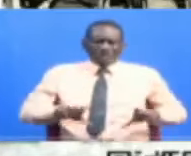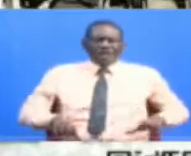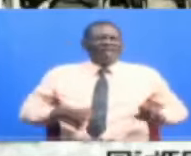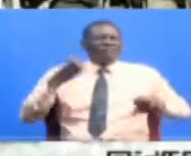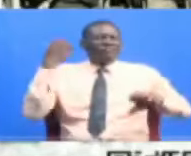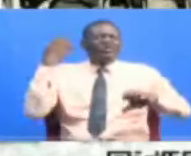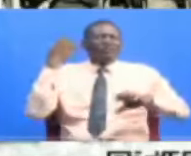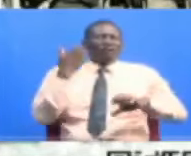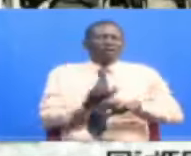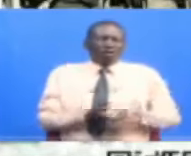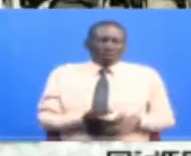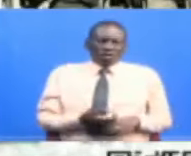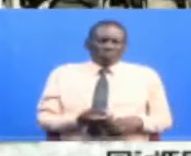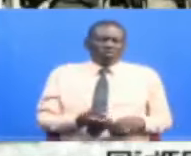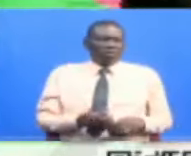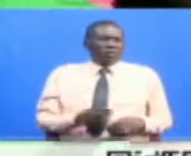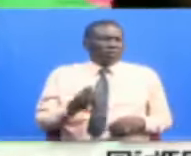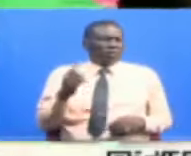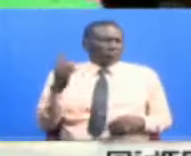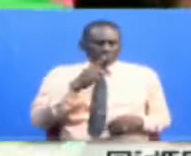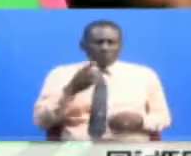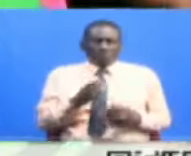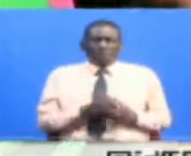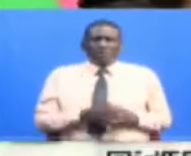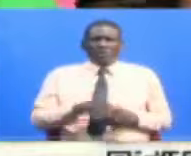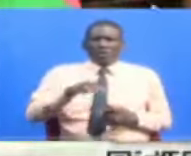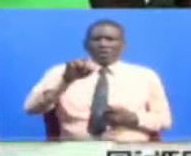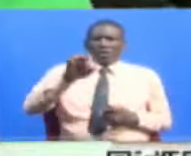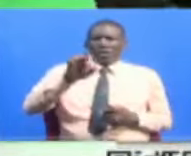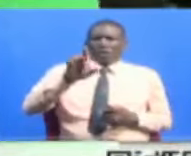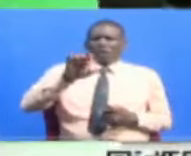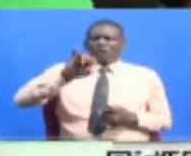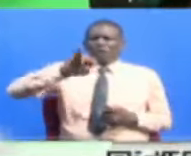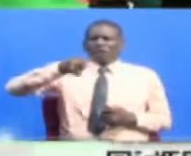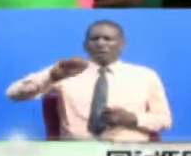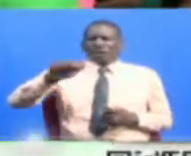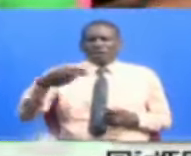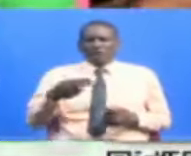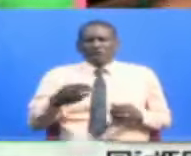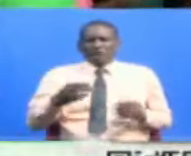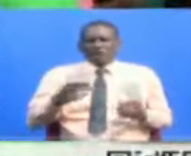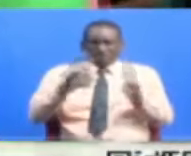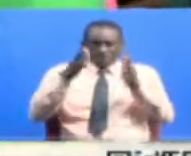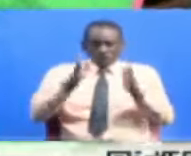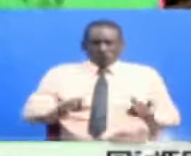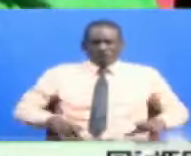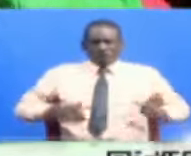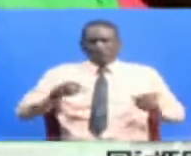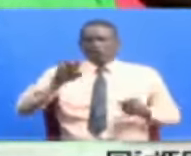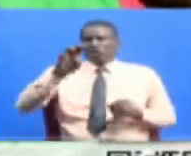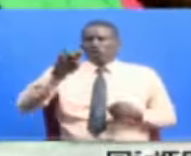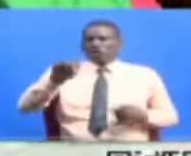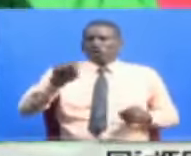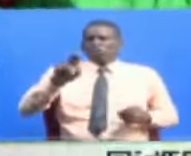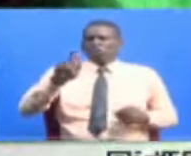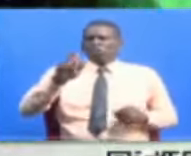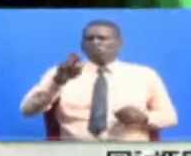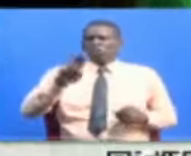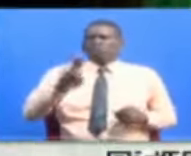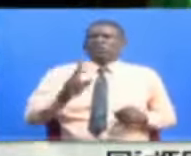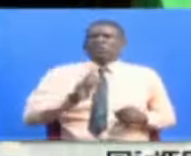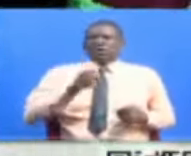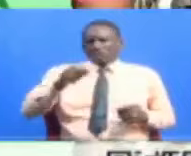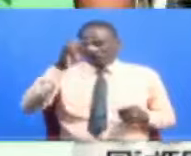imekuwa ngumu, ngumu sana. Elijah Mugoi, who is also a resident here at Mukuru, says the government should address the economic